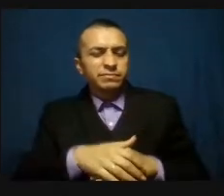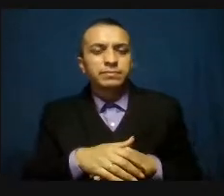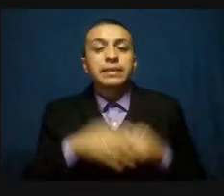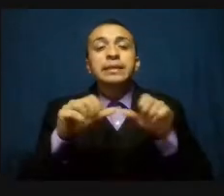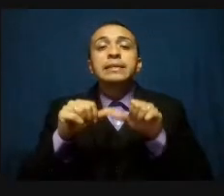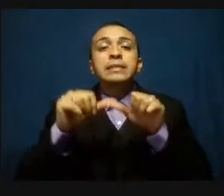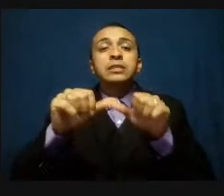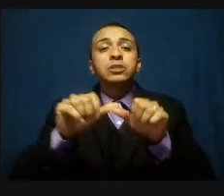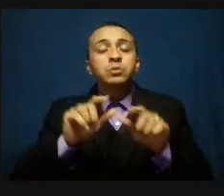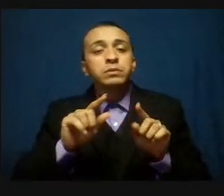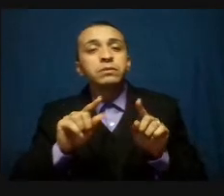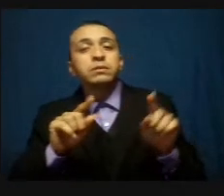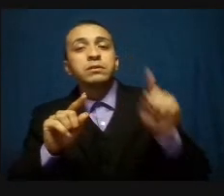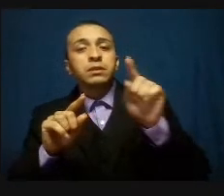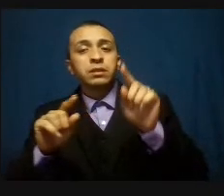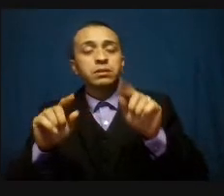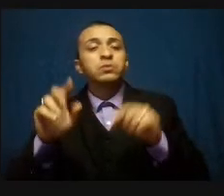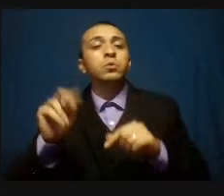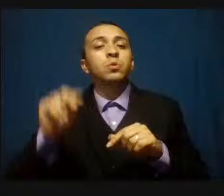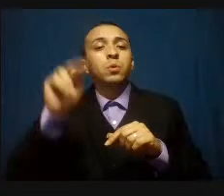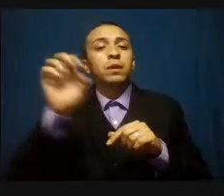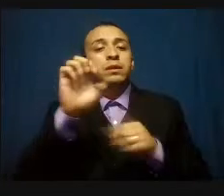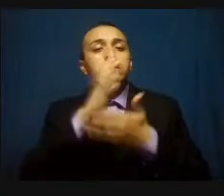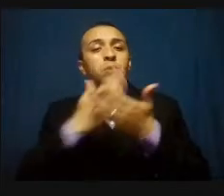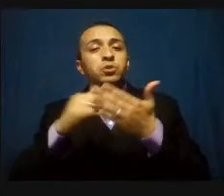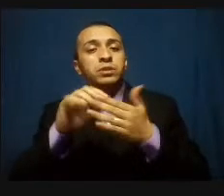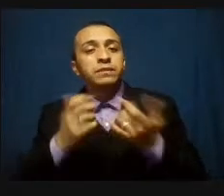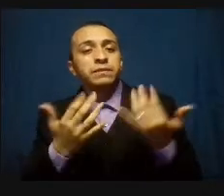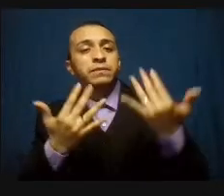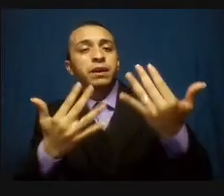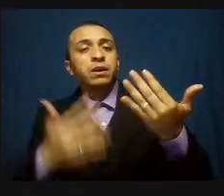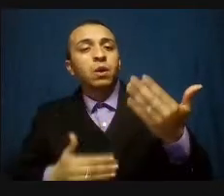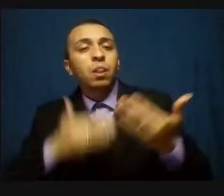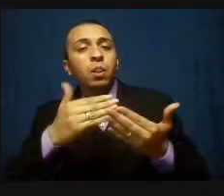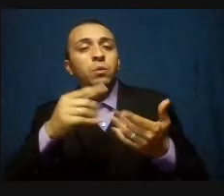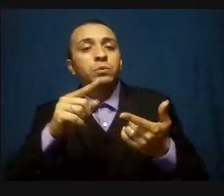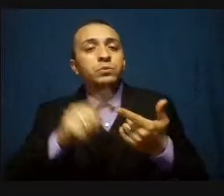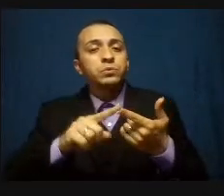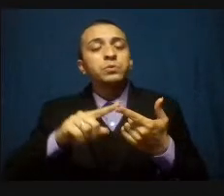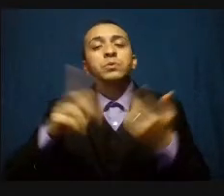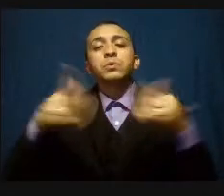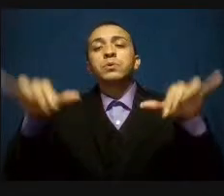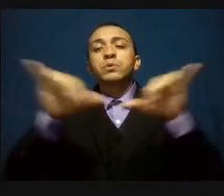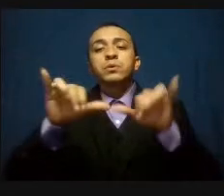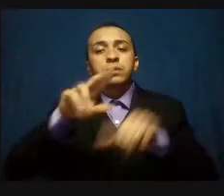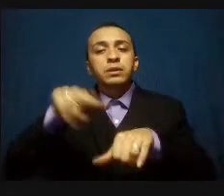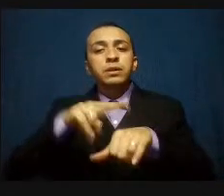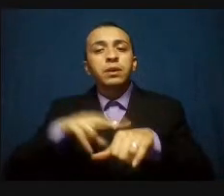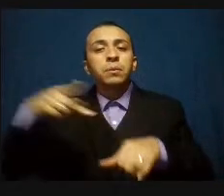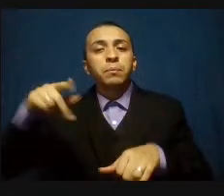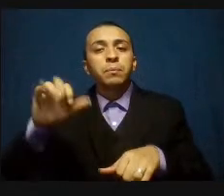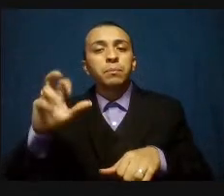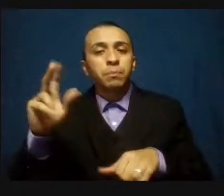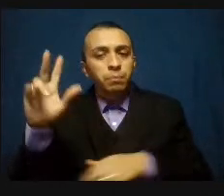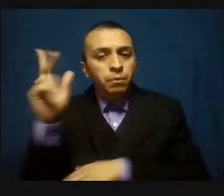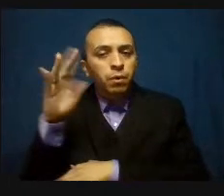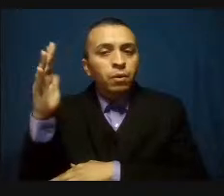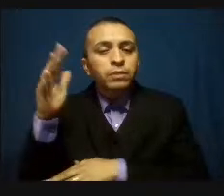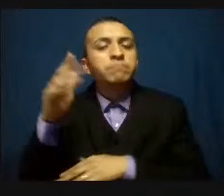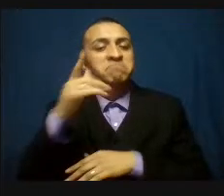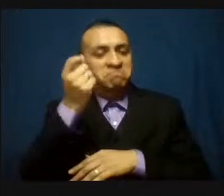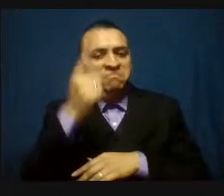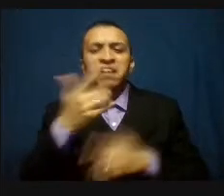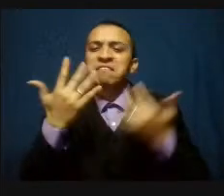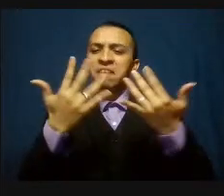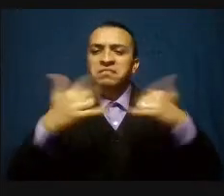the northeast portion of the fire, up closest to the Yosemite National Park. Fire is still holding inside there, inside the